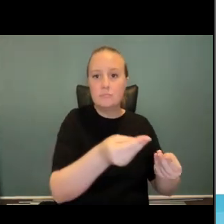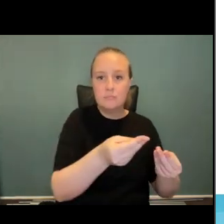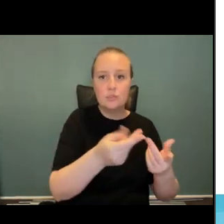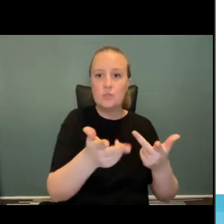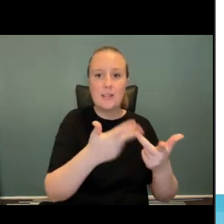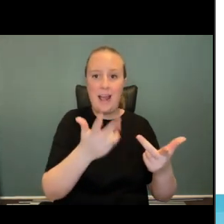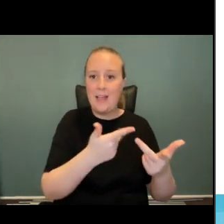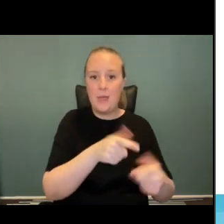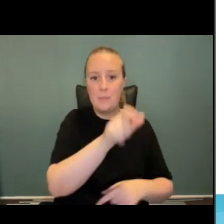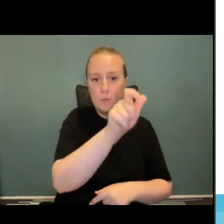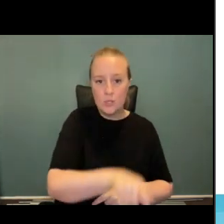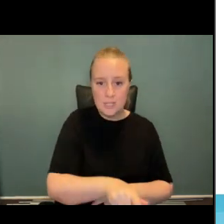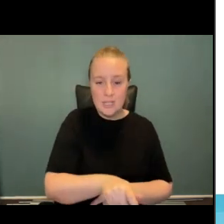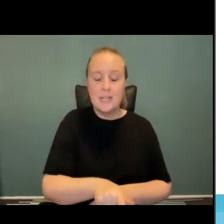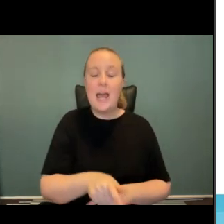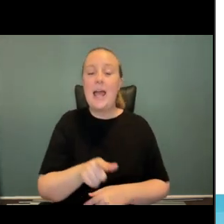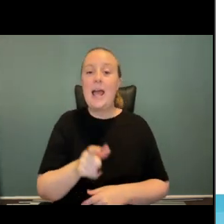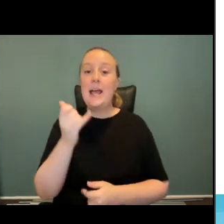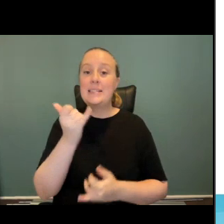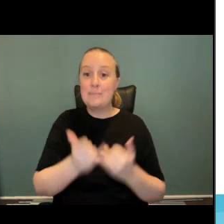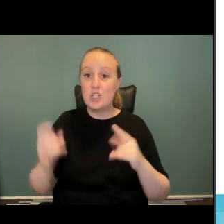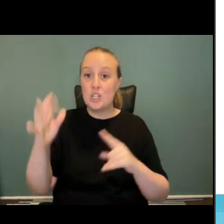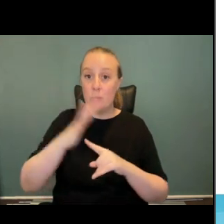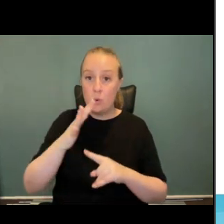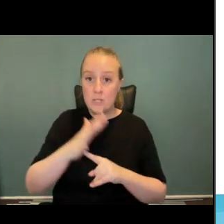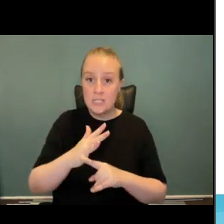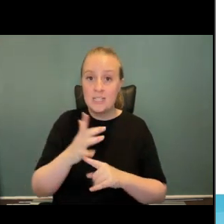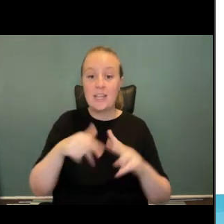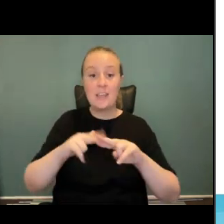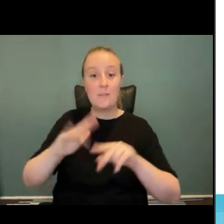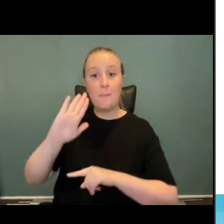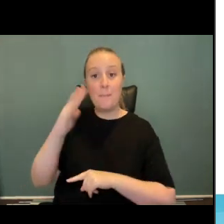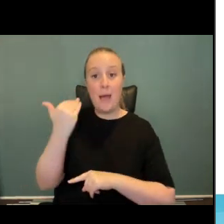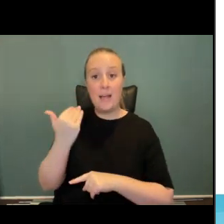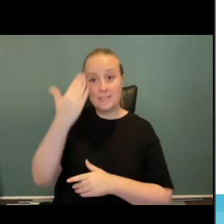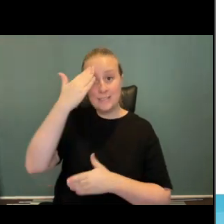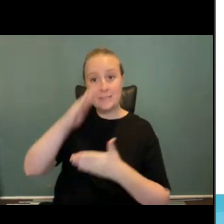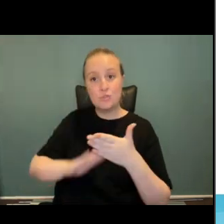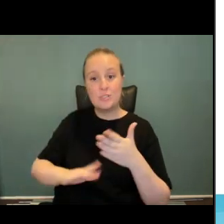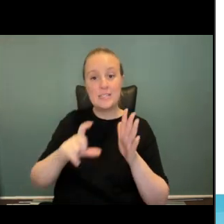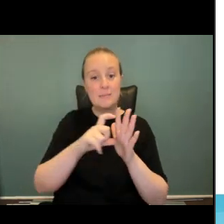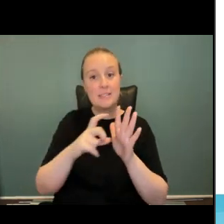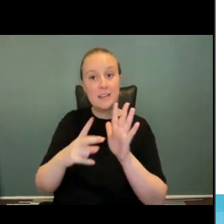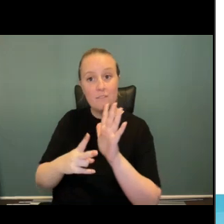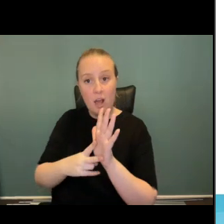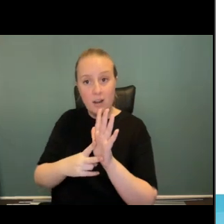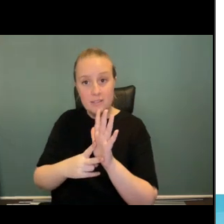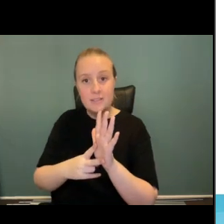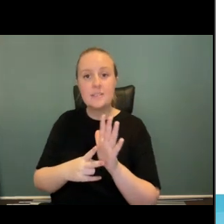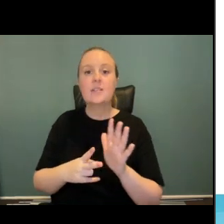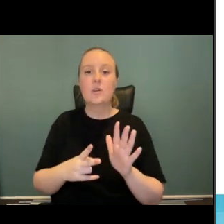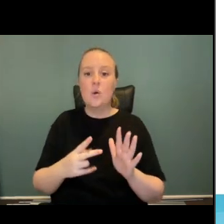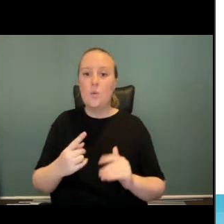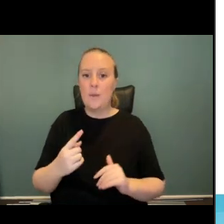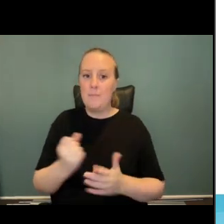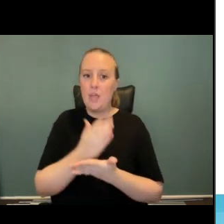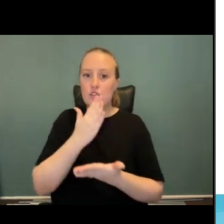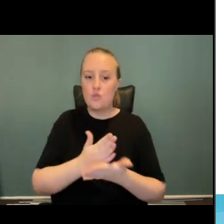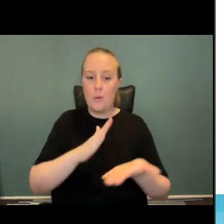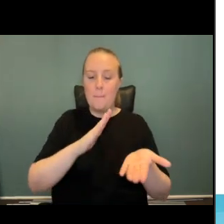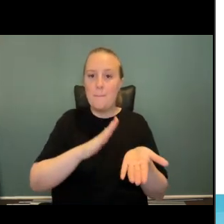Our main priority would be in the best interest of mum, which is a flow-on effect in the best interest of Bob to keep them safe. So